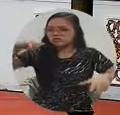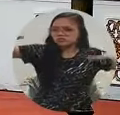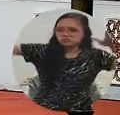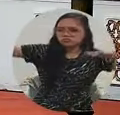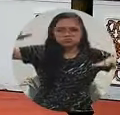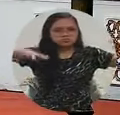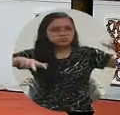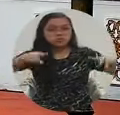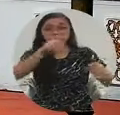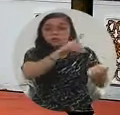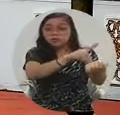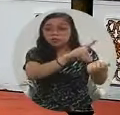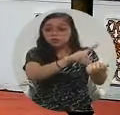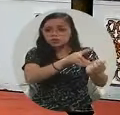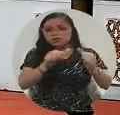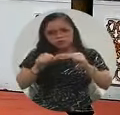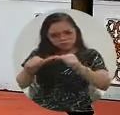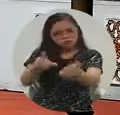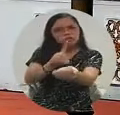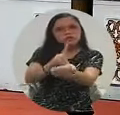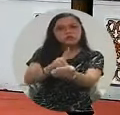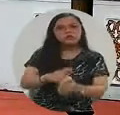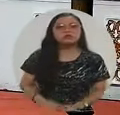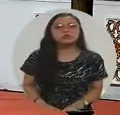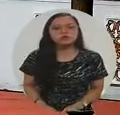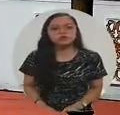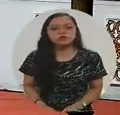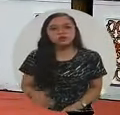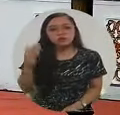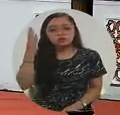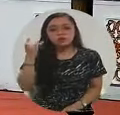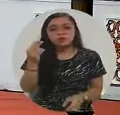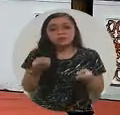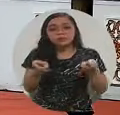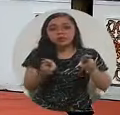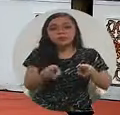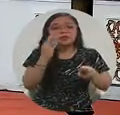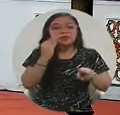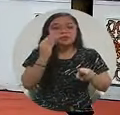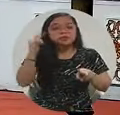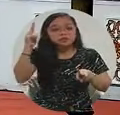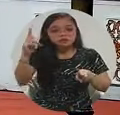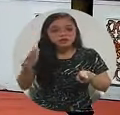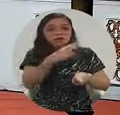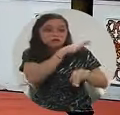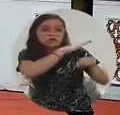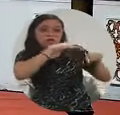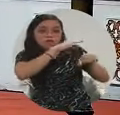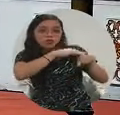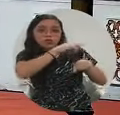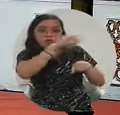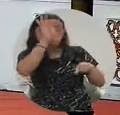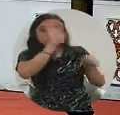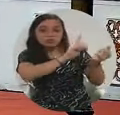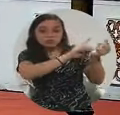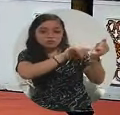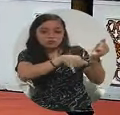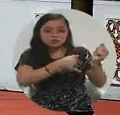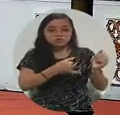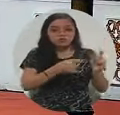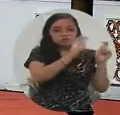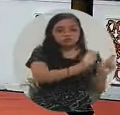Right. If you are in the medical profession, stay in the medical profession. It just happens that, you know, God called me away from medical